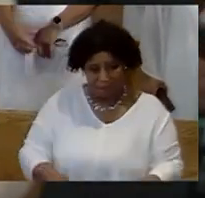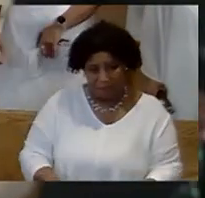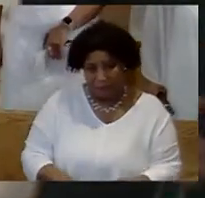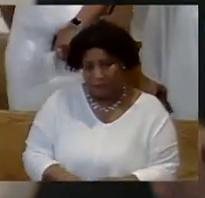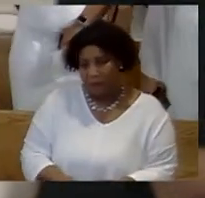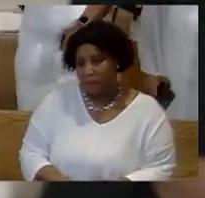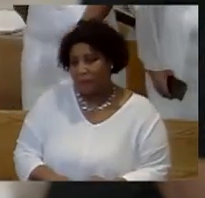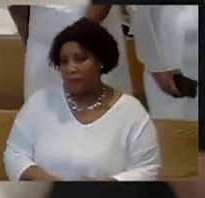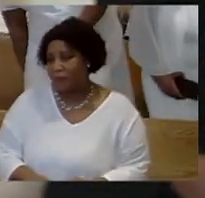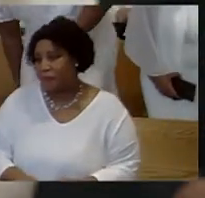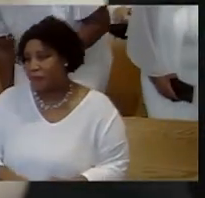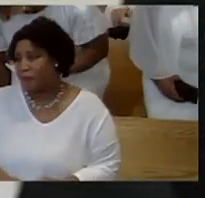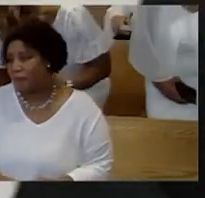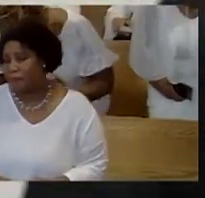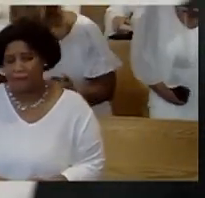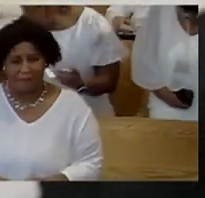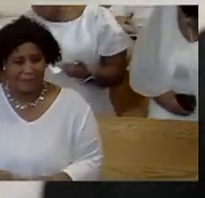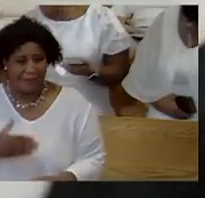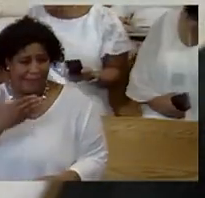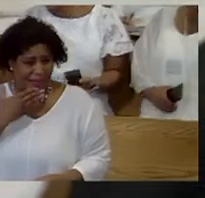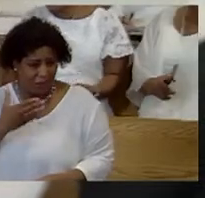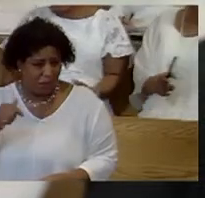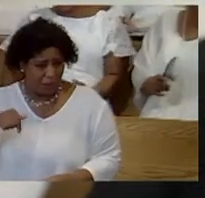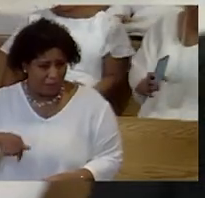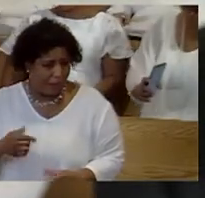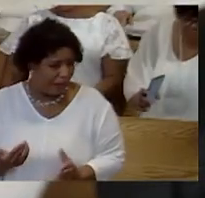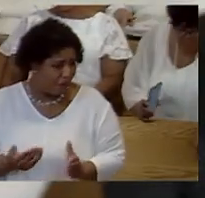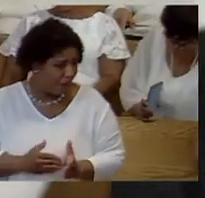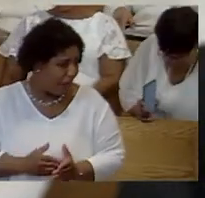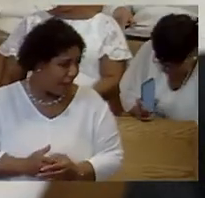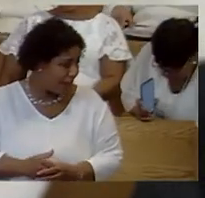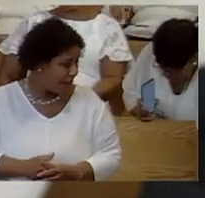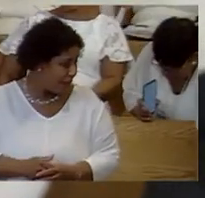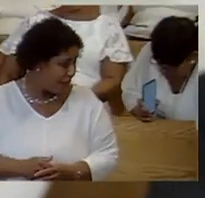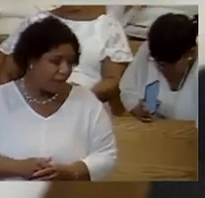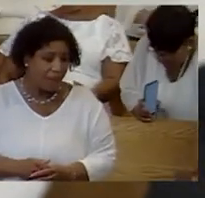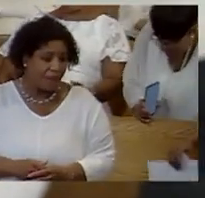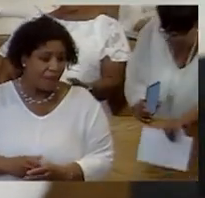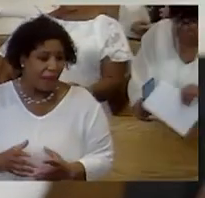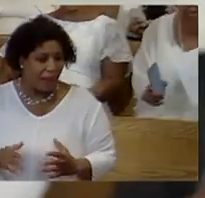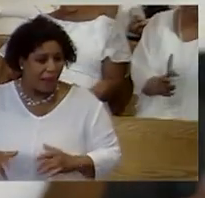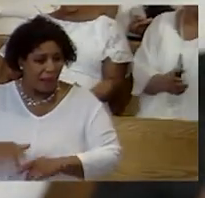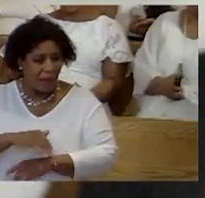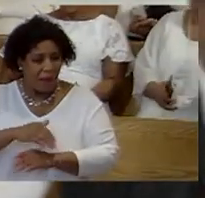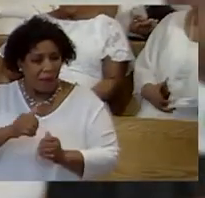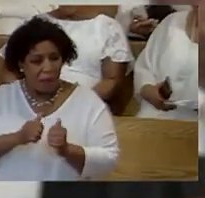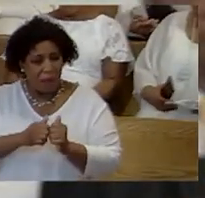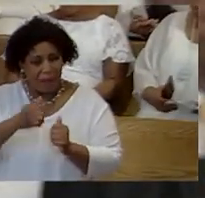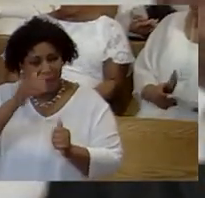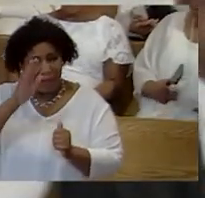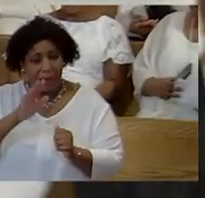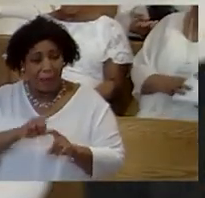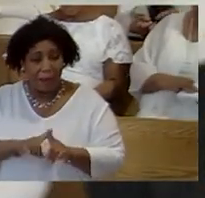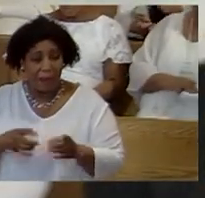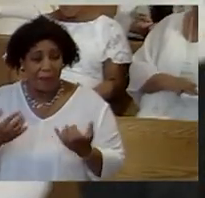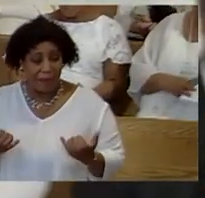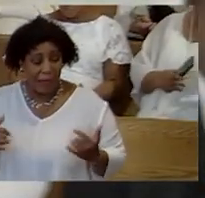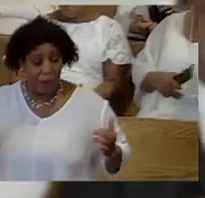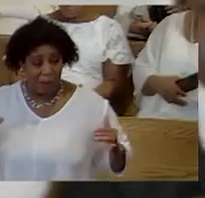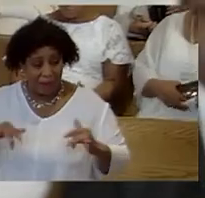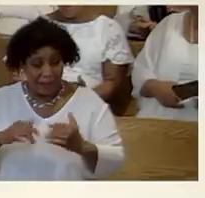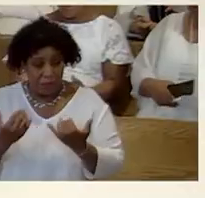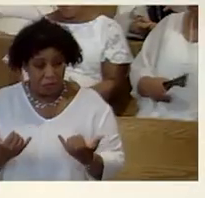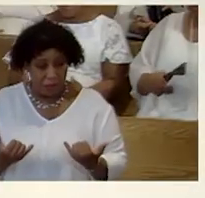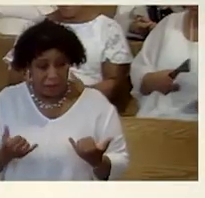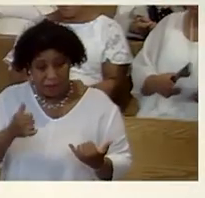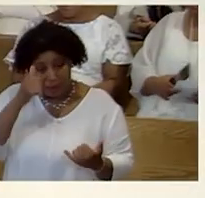seated. It is just good to be here one more time in the company of God. But as we are gathered here today,